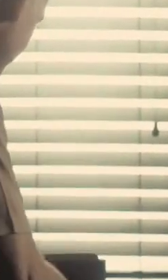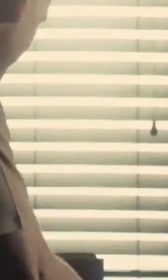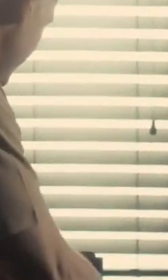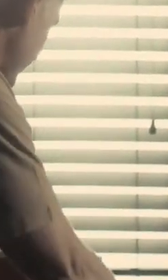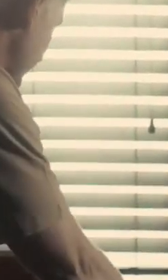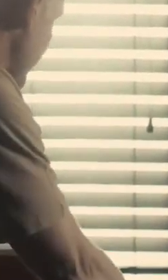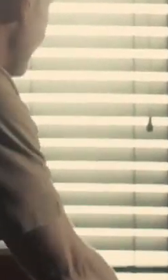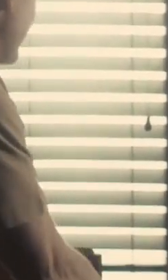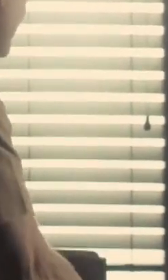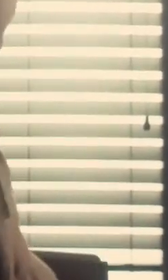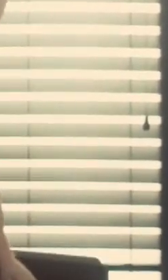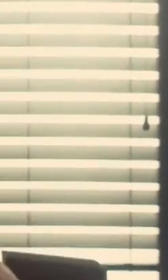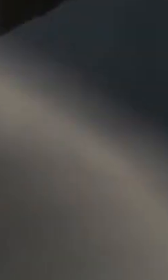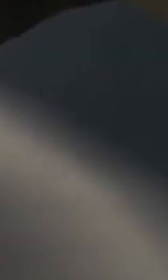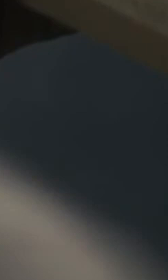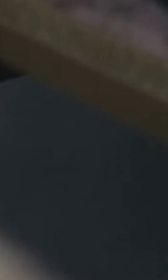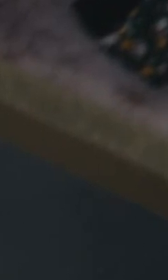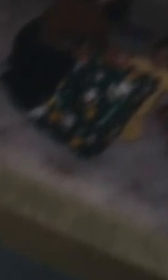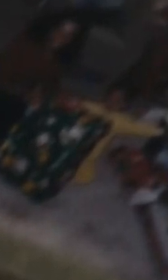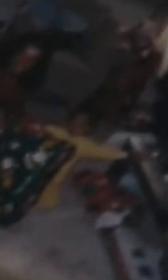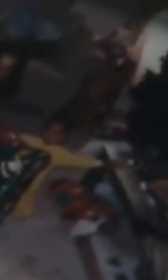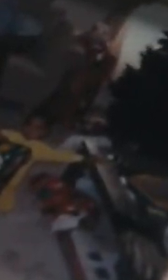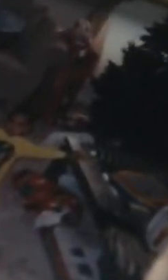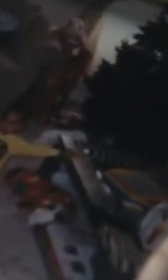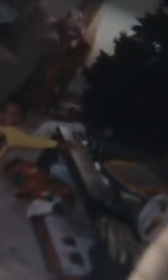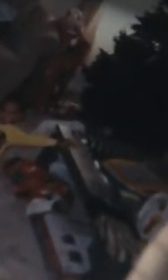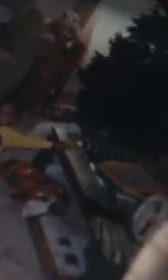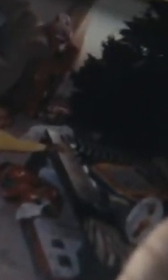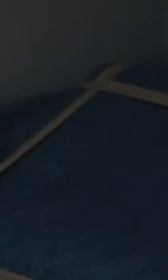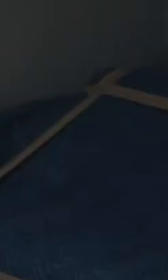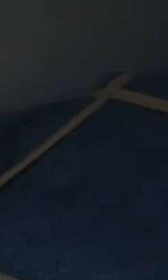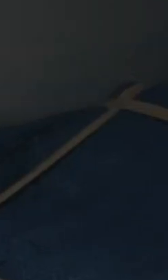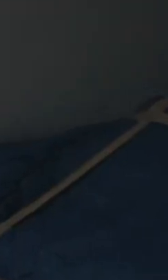Life is full of bittersweet transitions.